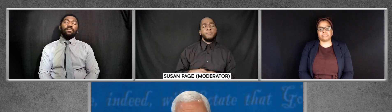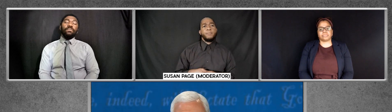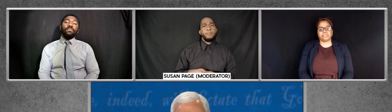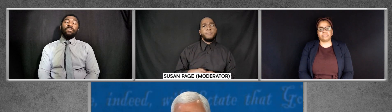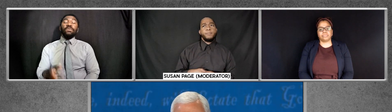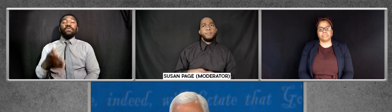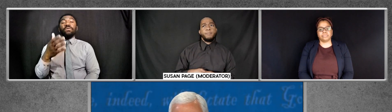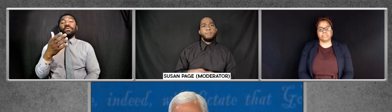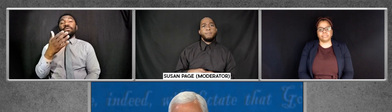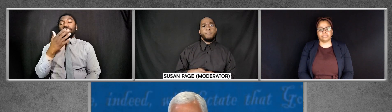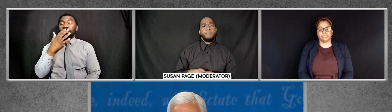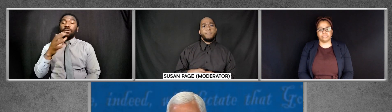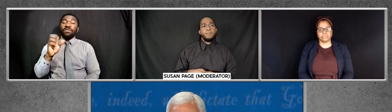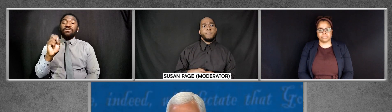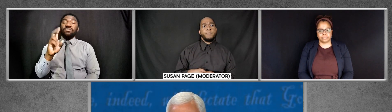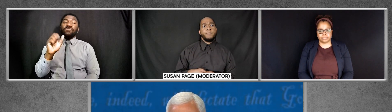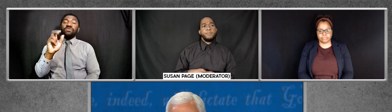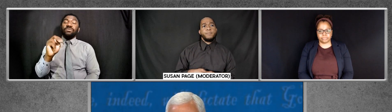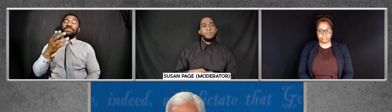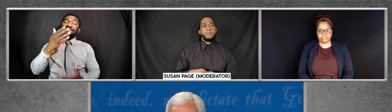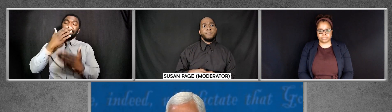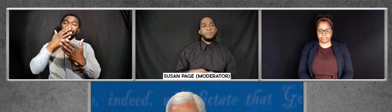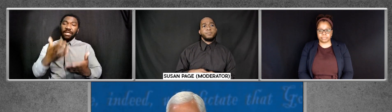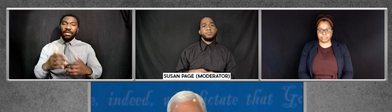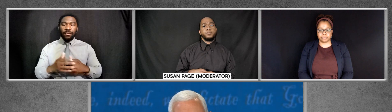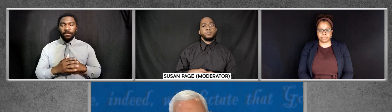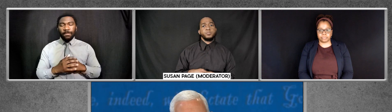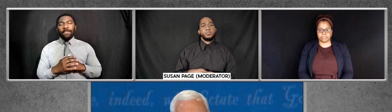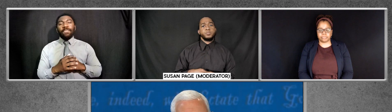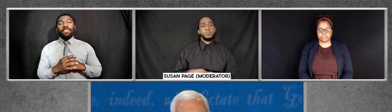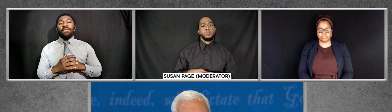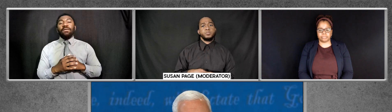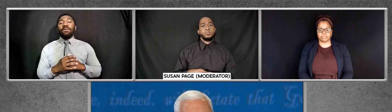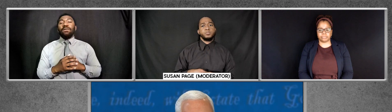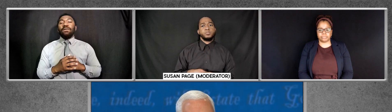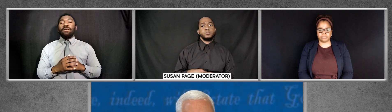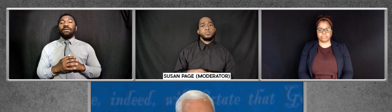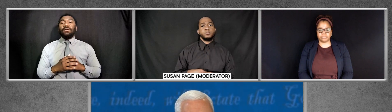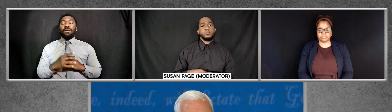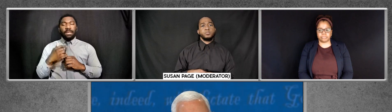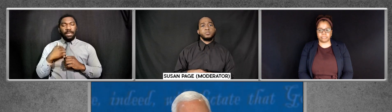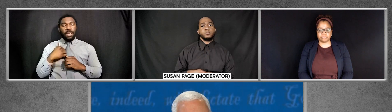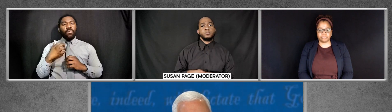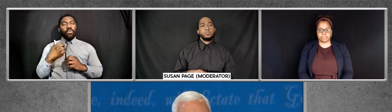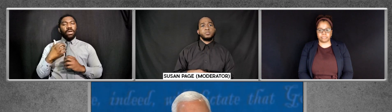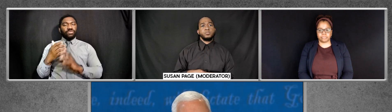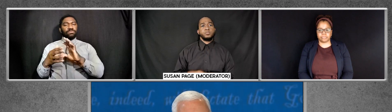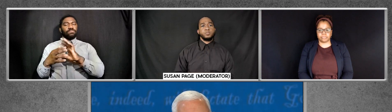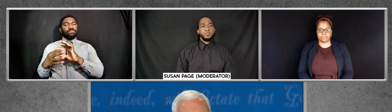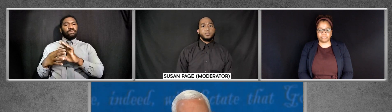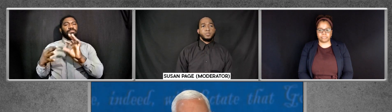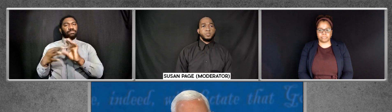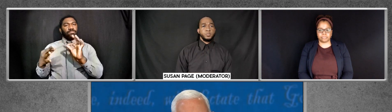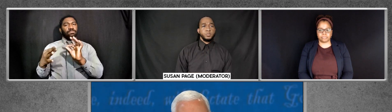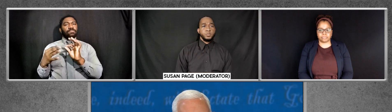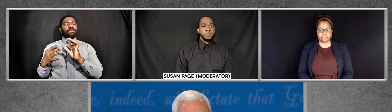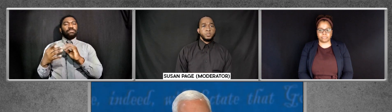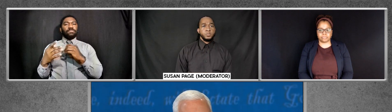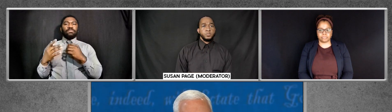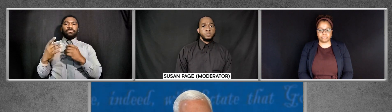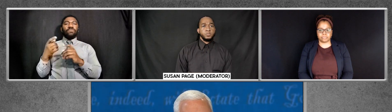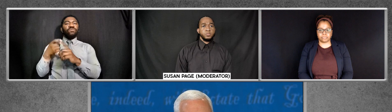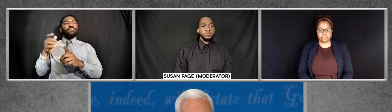And let me say, on behalf of the President and the First Lady, how moved we've all